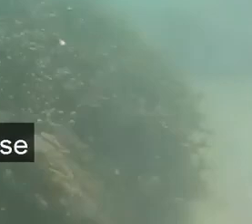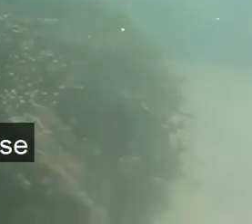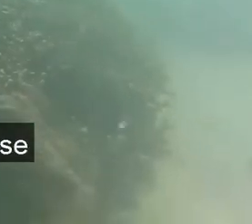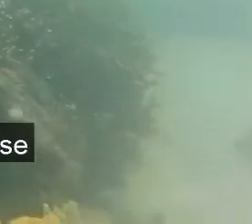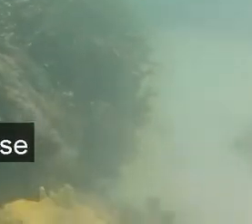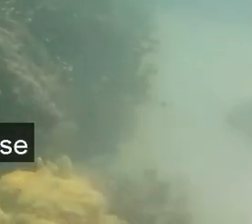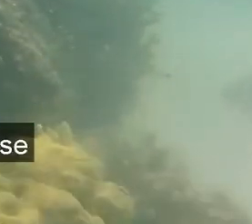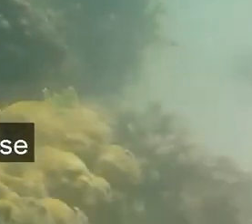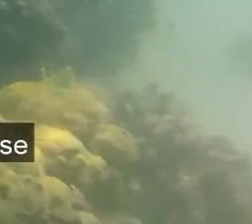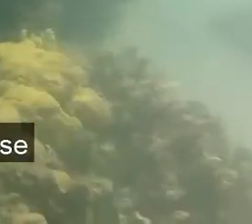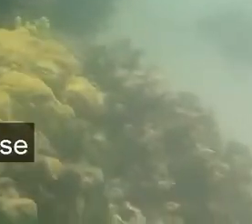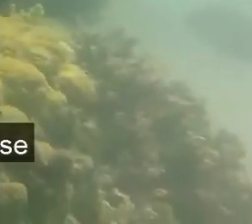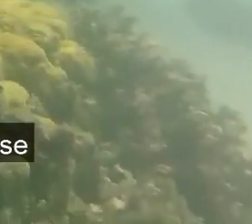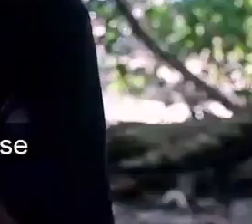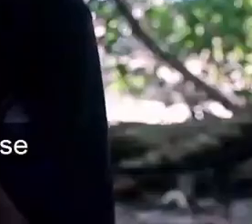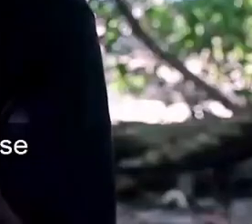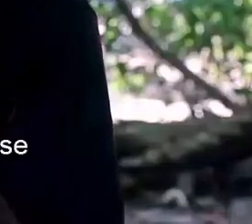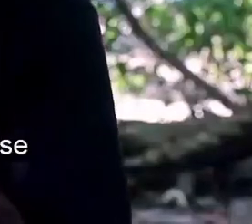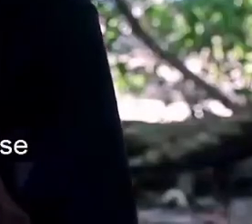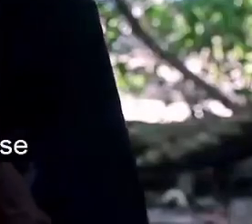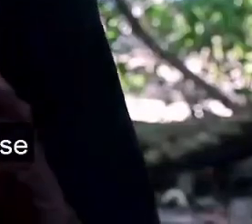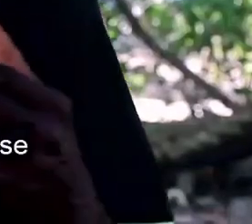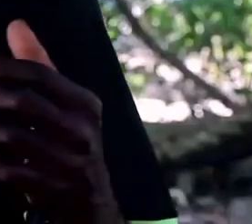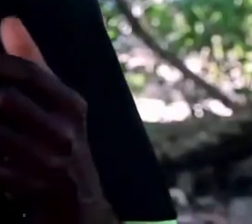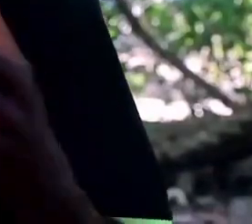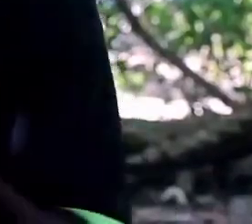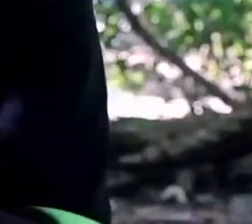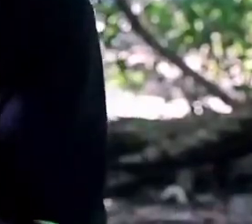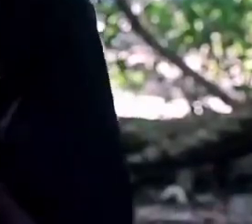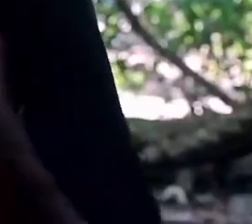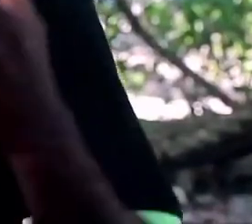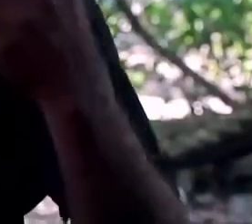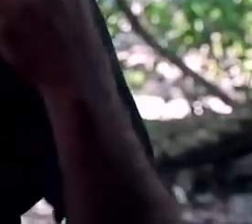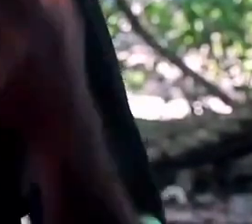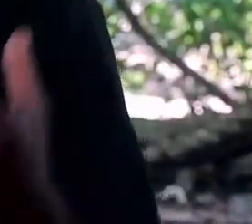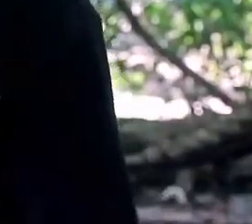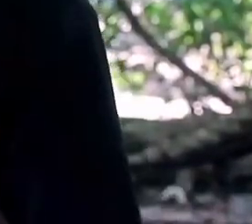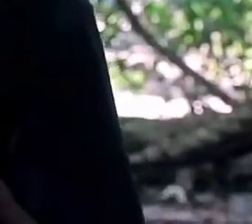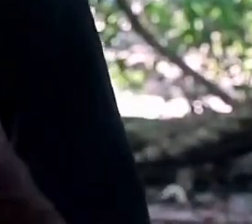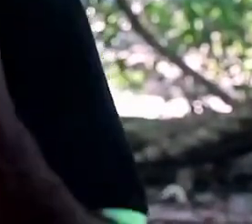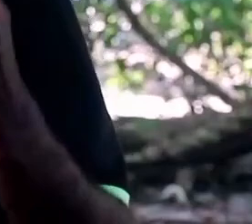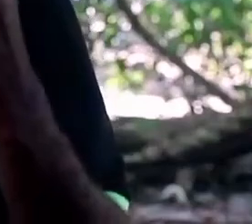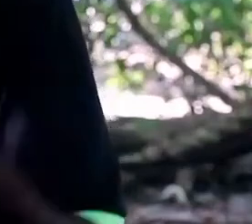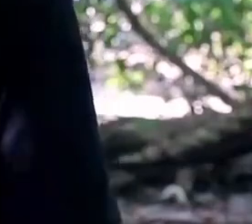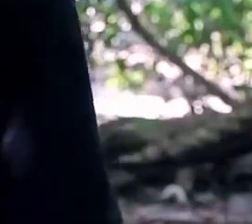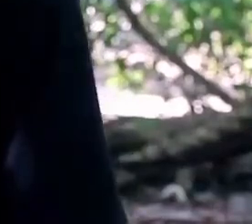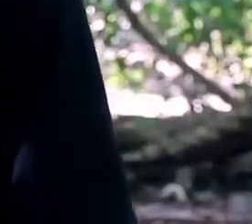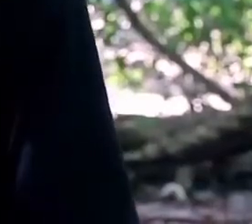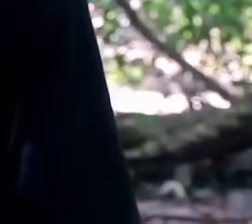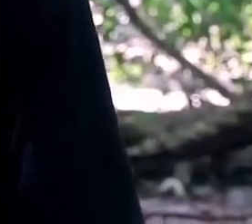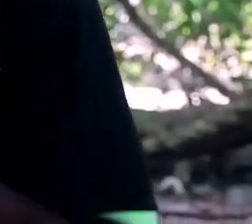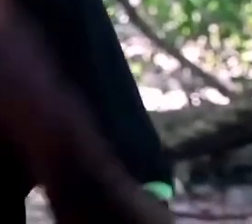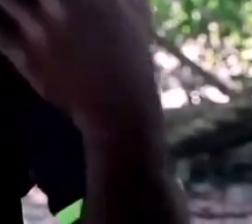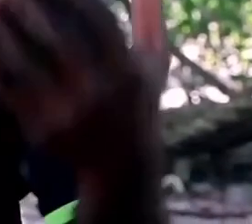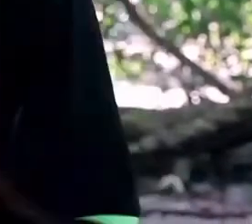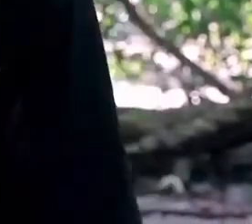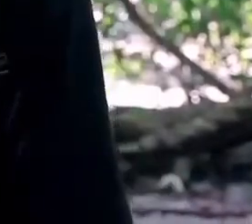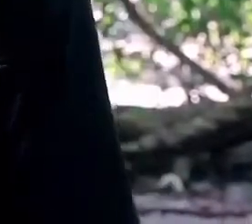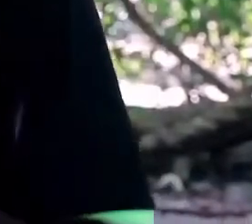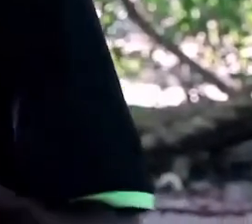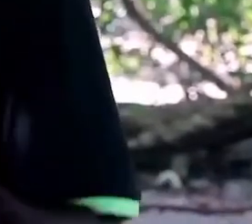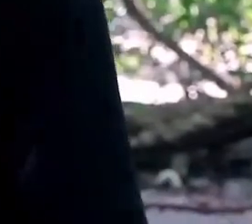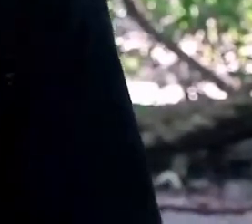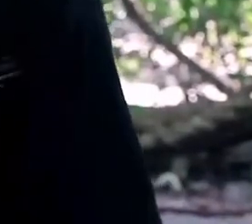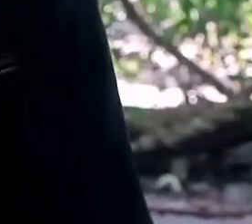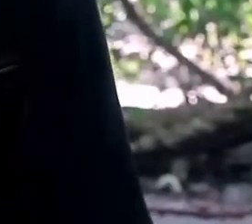We protect our fish. We really happy because some community see what we're doing and they